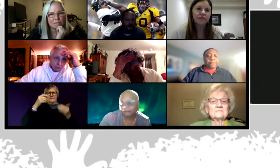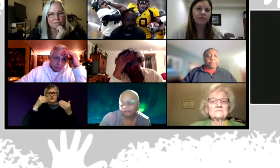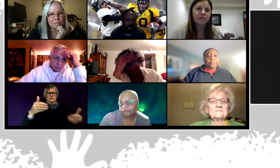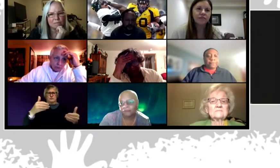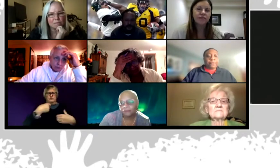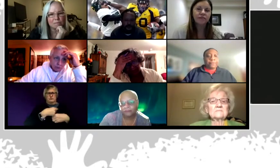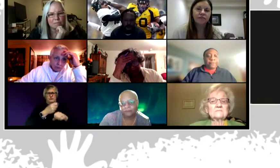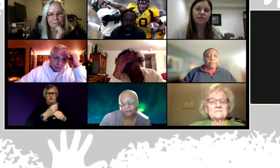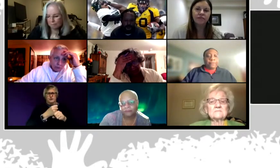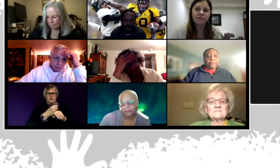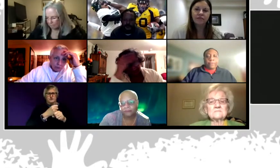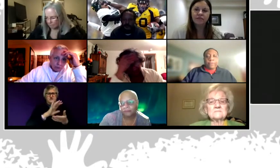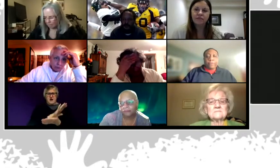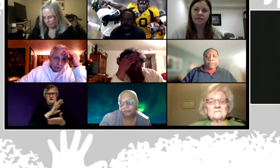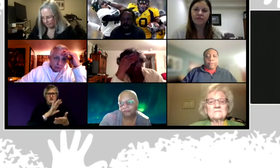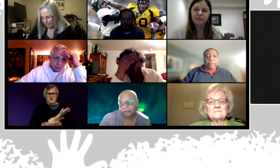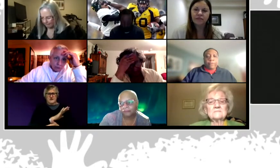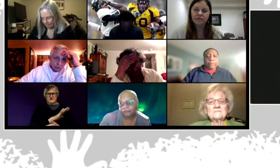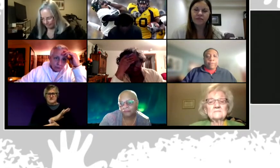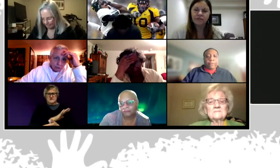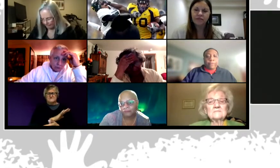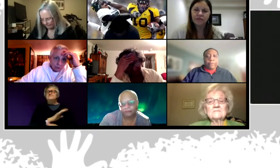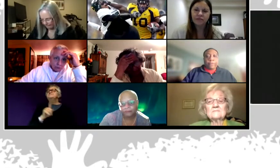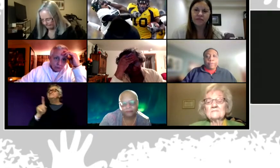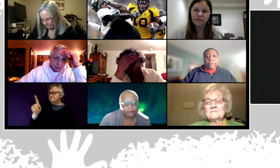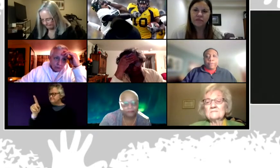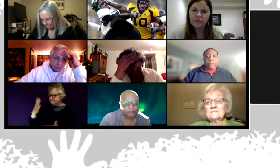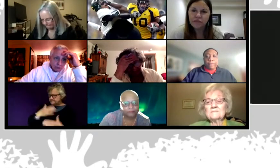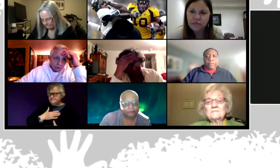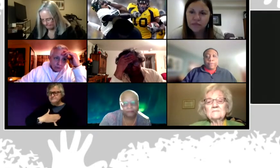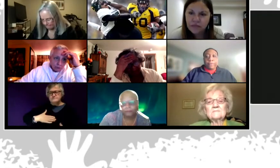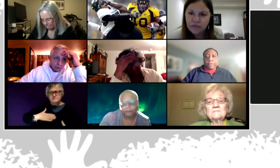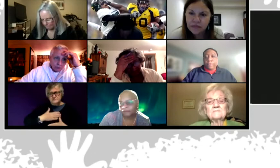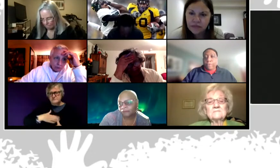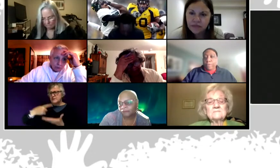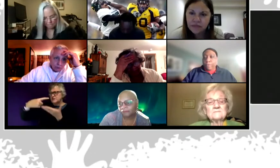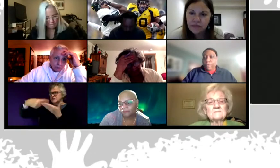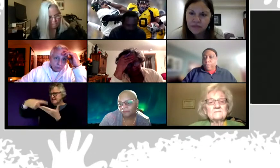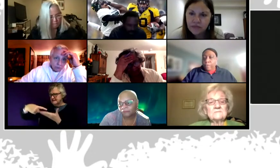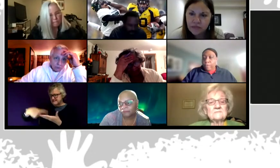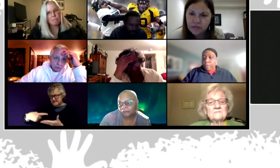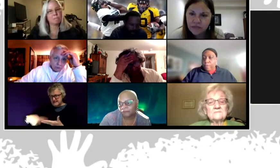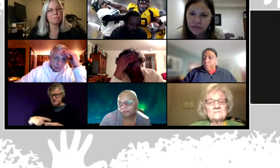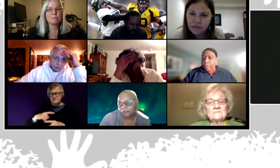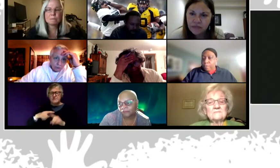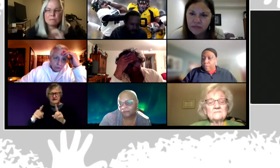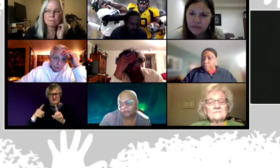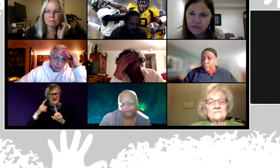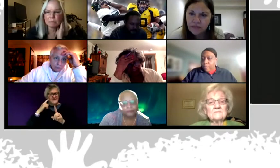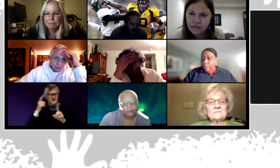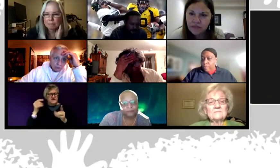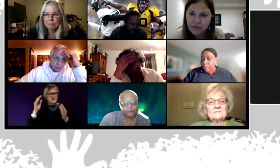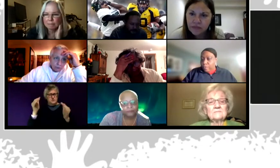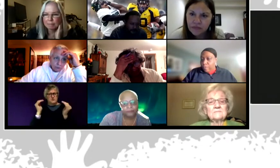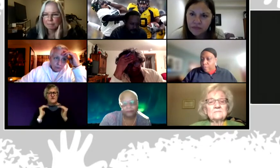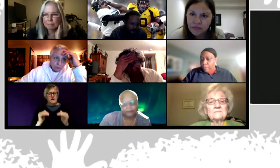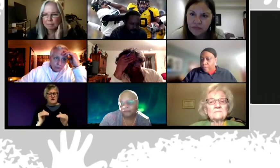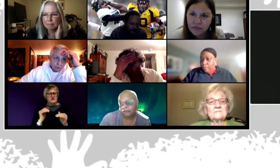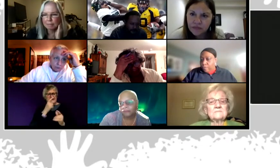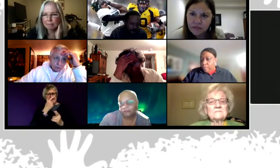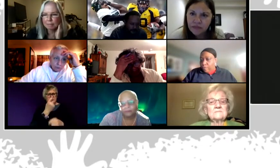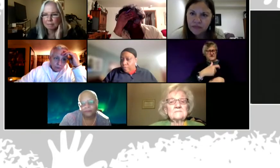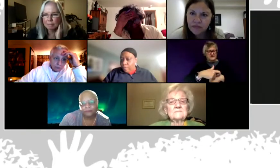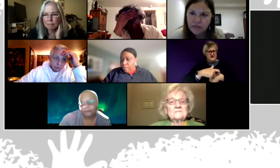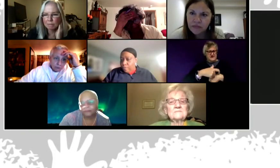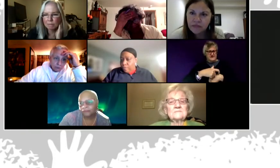move on because we're behind on the agenda. So we're going to move this along, but it sounds like we want or PCCEP members want a written report from